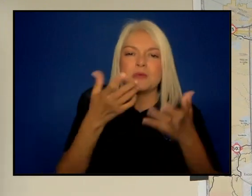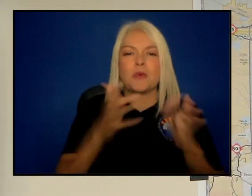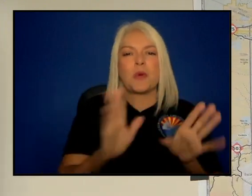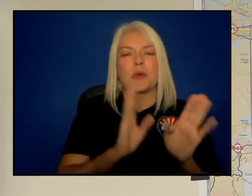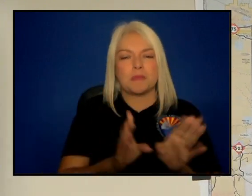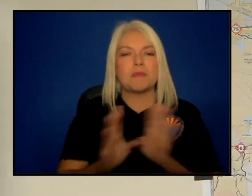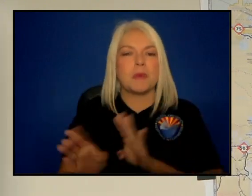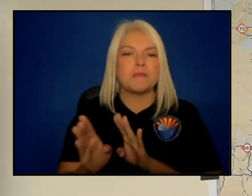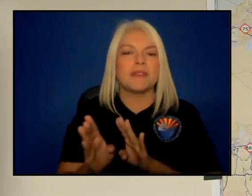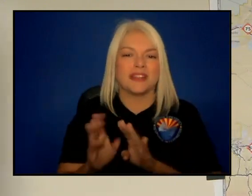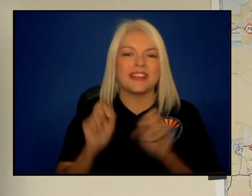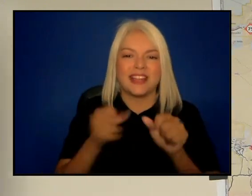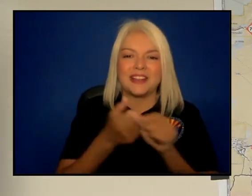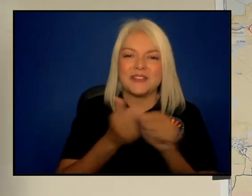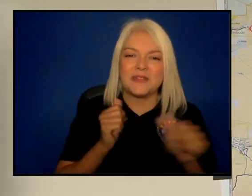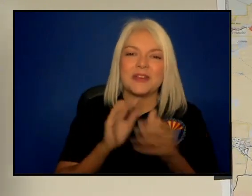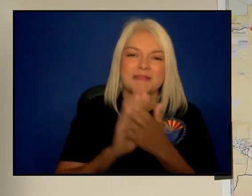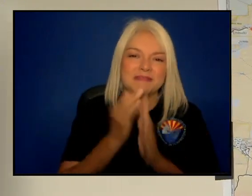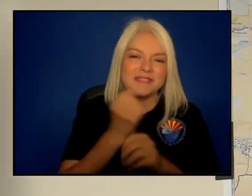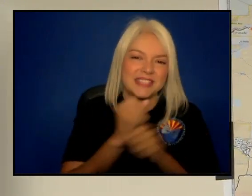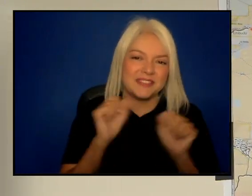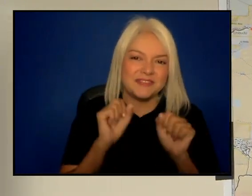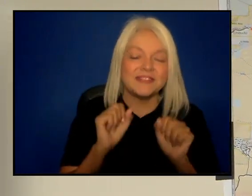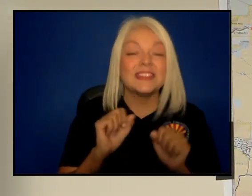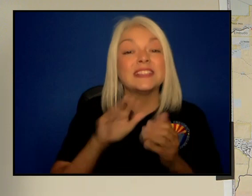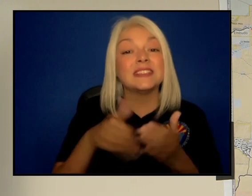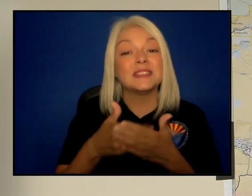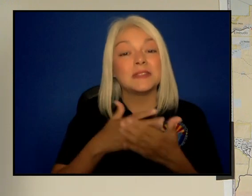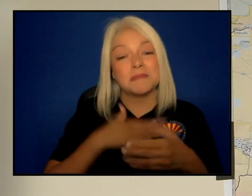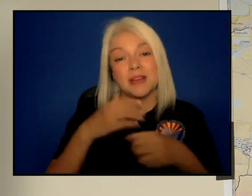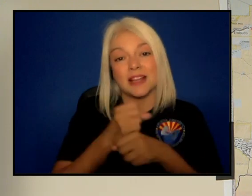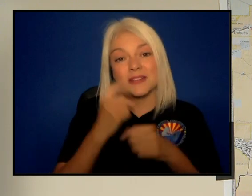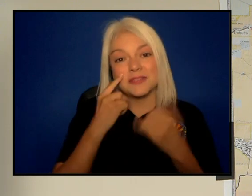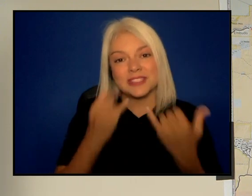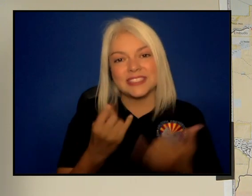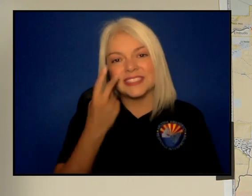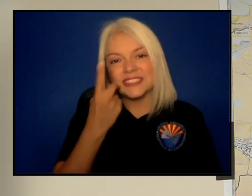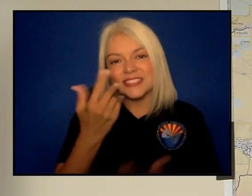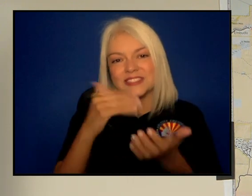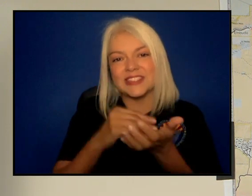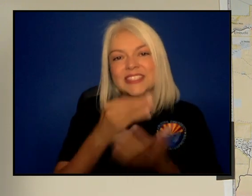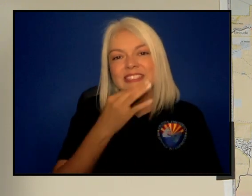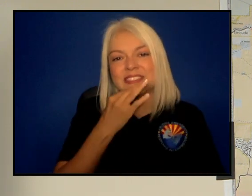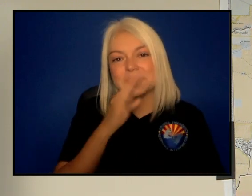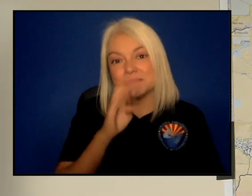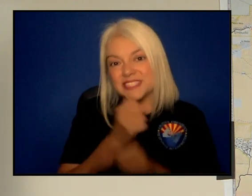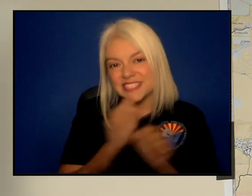be able to be safe out there. That's all I have for you guys today. I'll see you again soon. Please be safe.